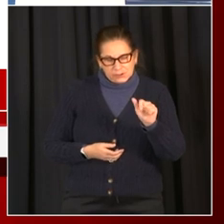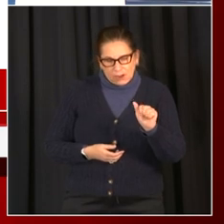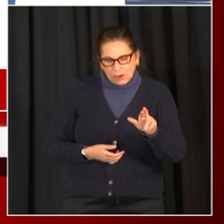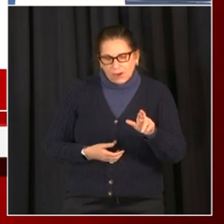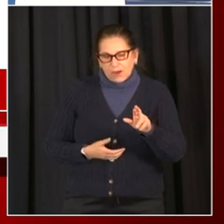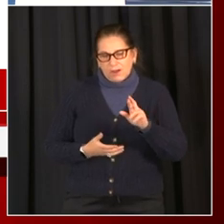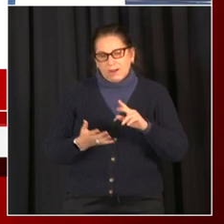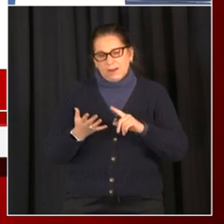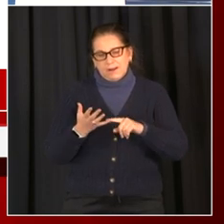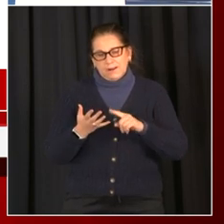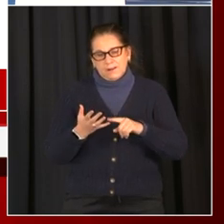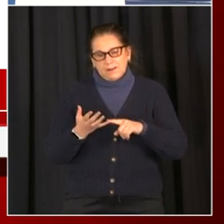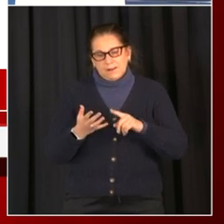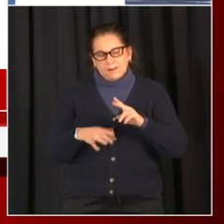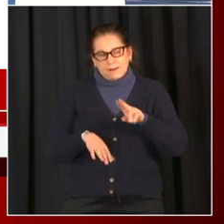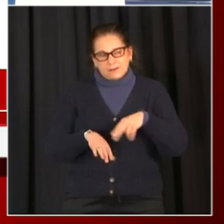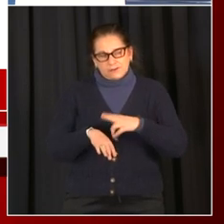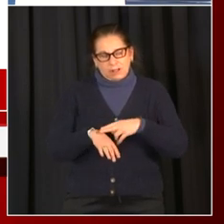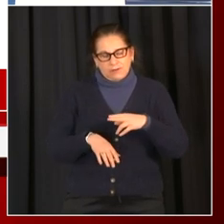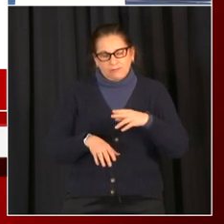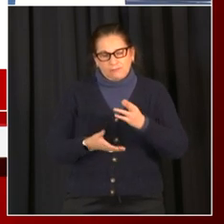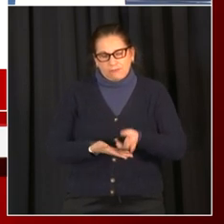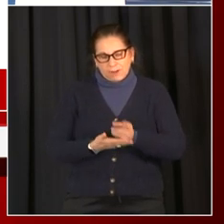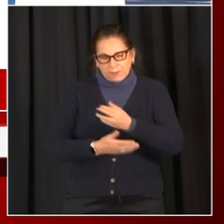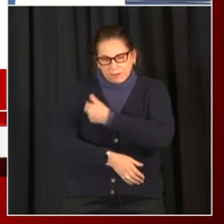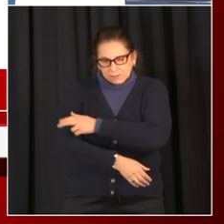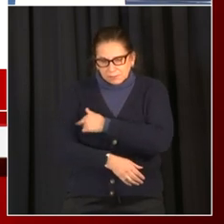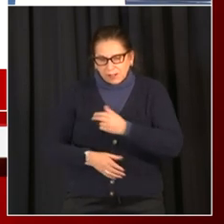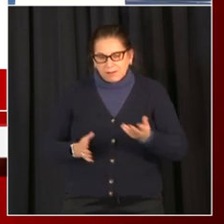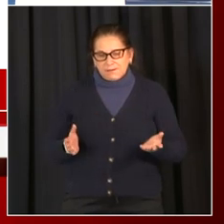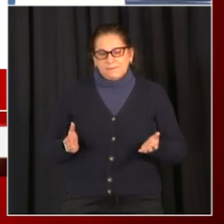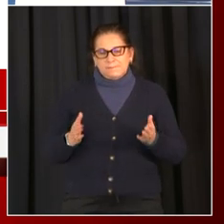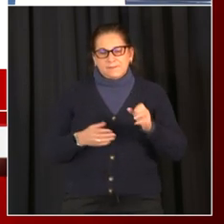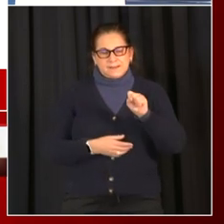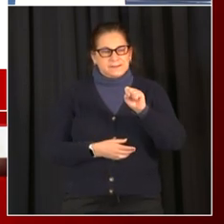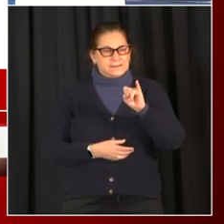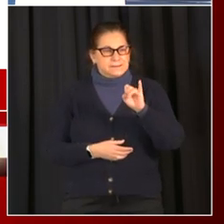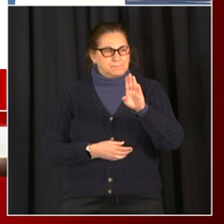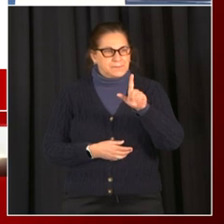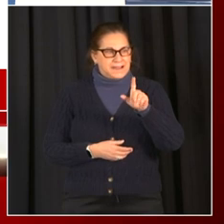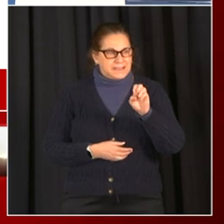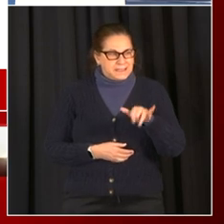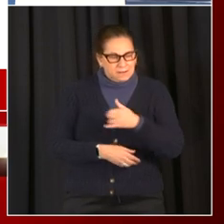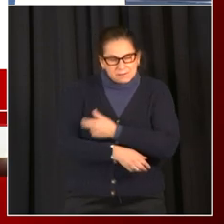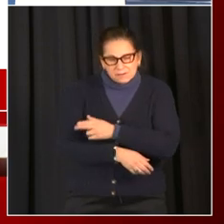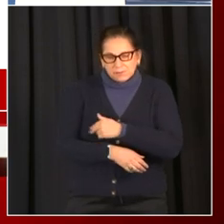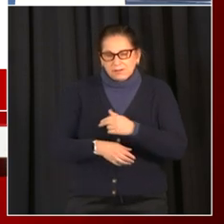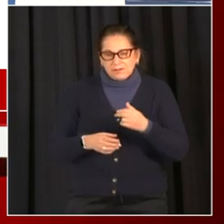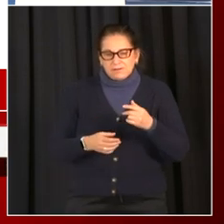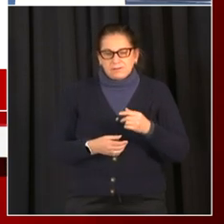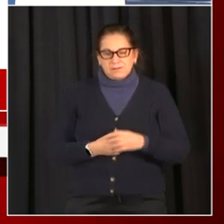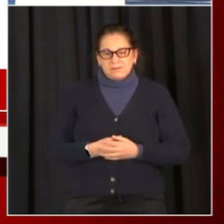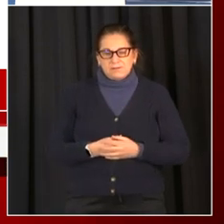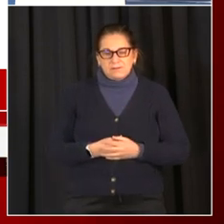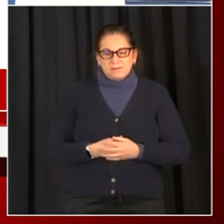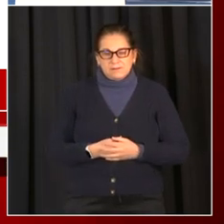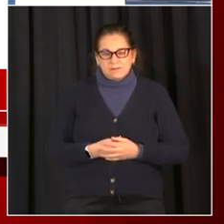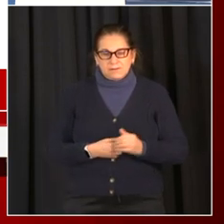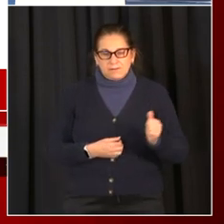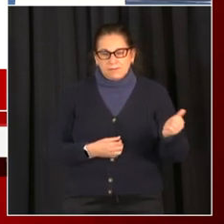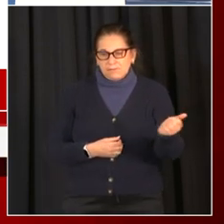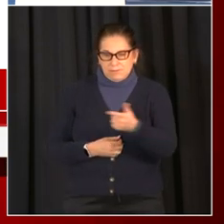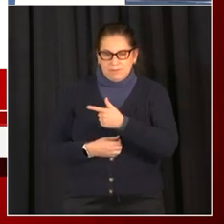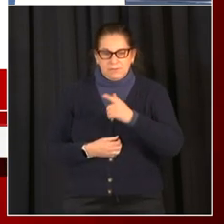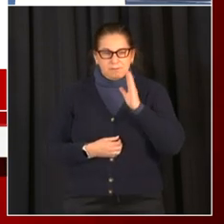Rehab Hospital, as well as Sibley Memorial Hospital, to help vaccinate their healthcare workforce. In